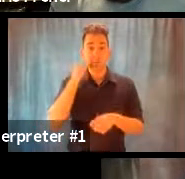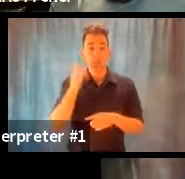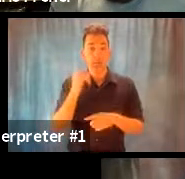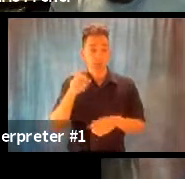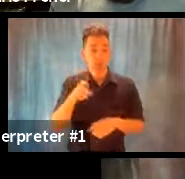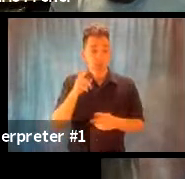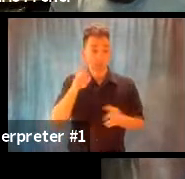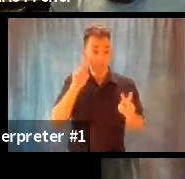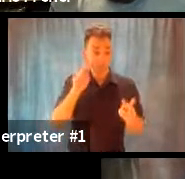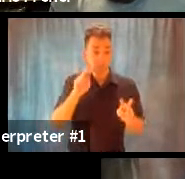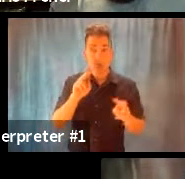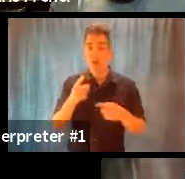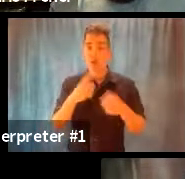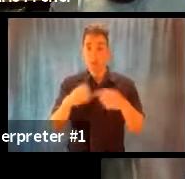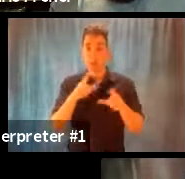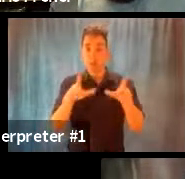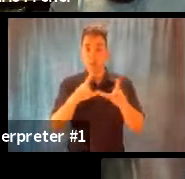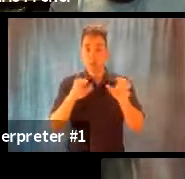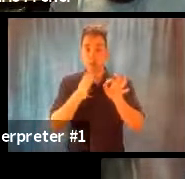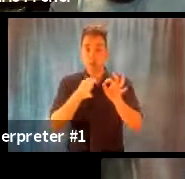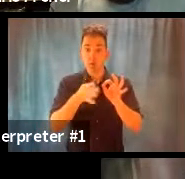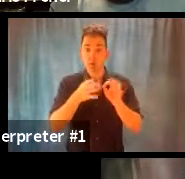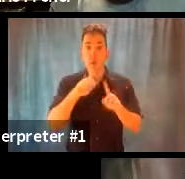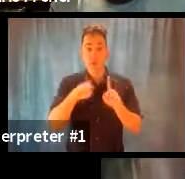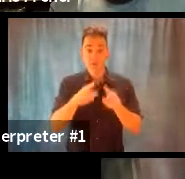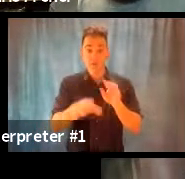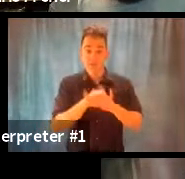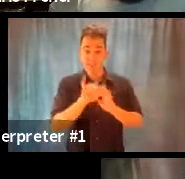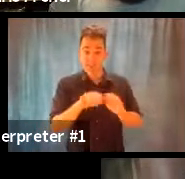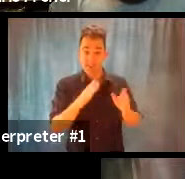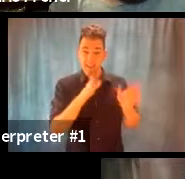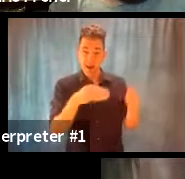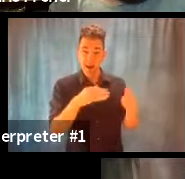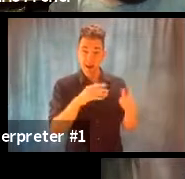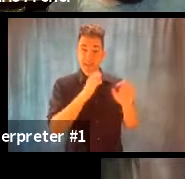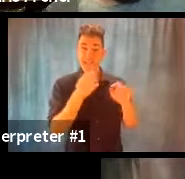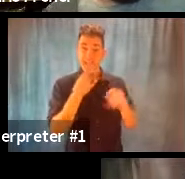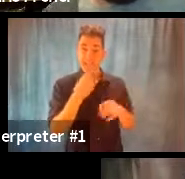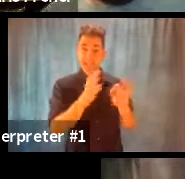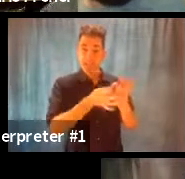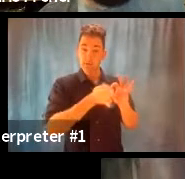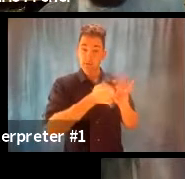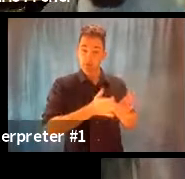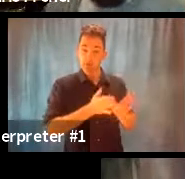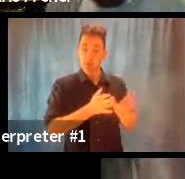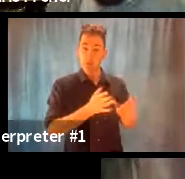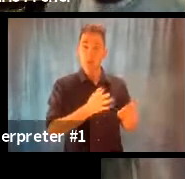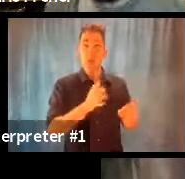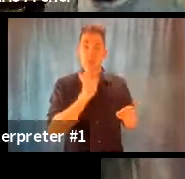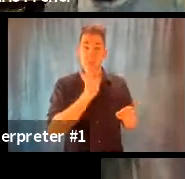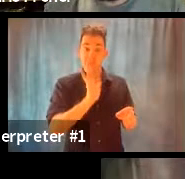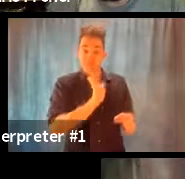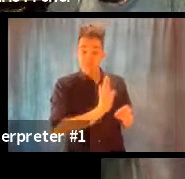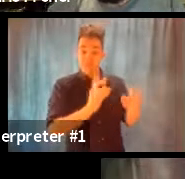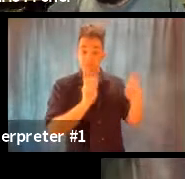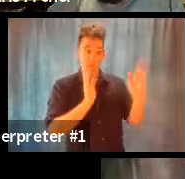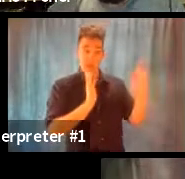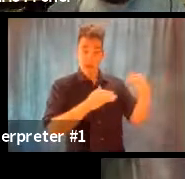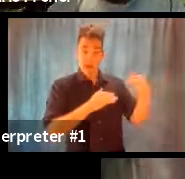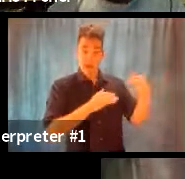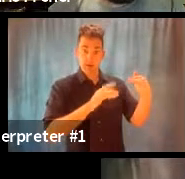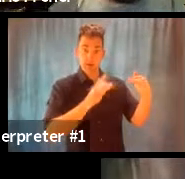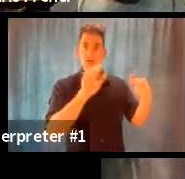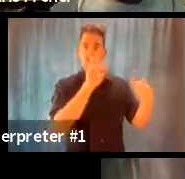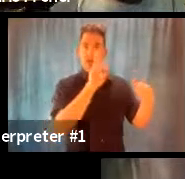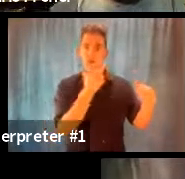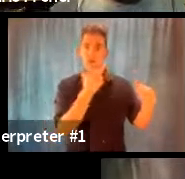locate their view boxes, click on those 3 little buttons and click pin. But there are 2 interpreters who will be